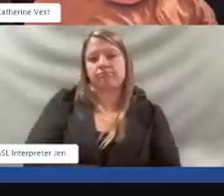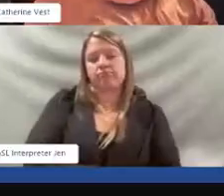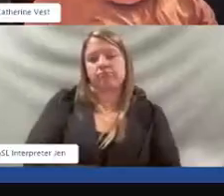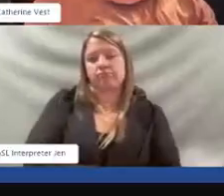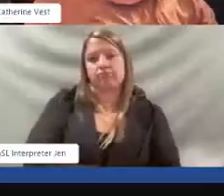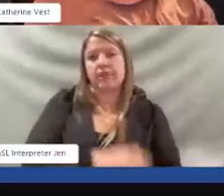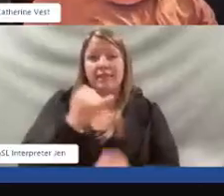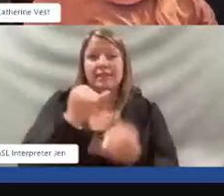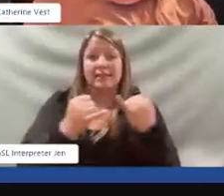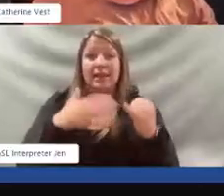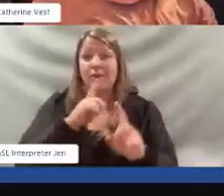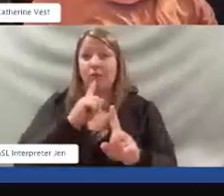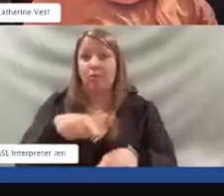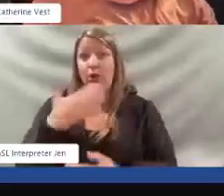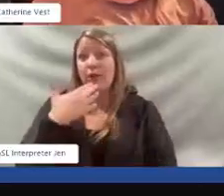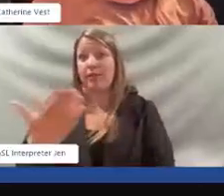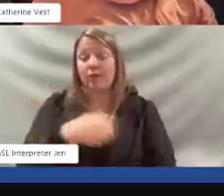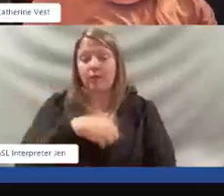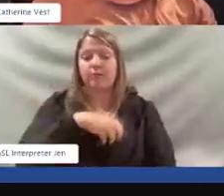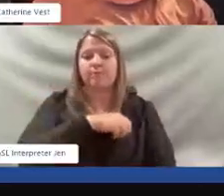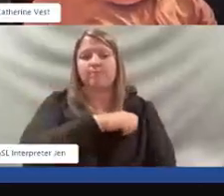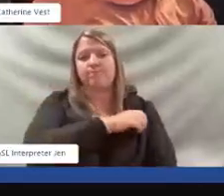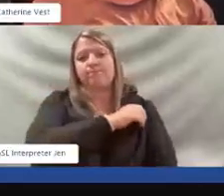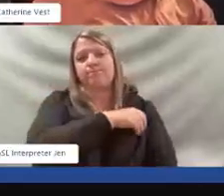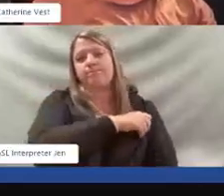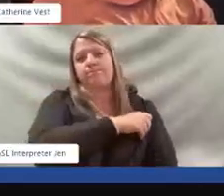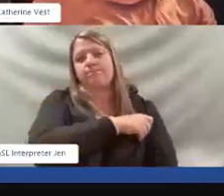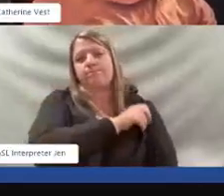And that's the end of my report. Yeah, thank you. Okay.